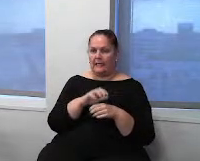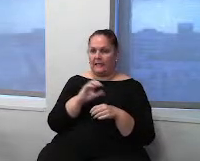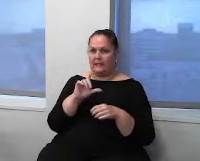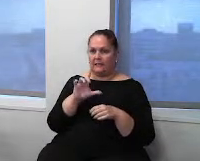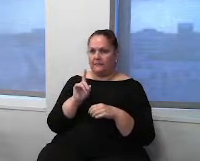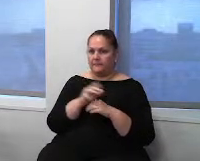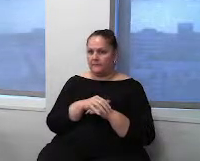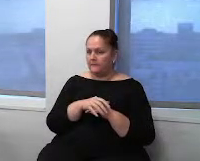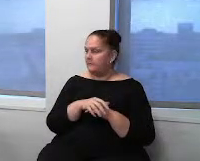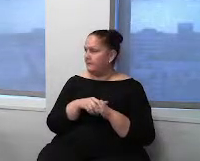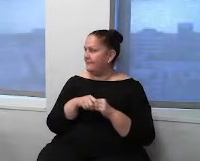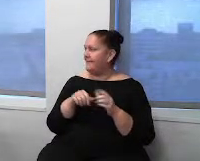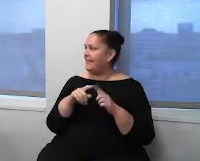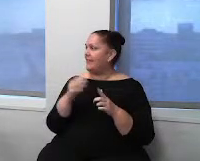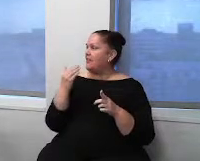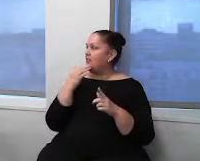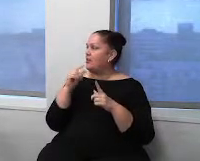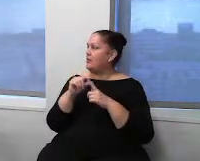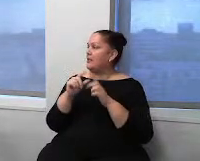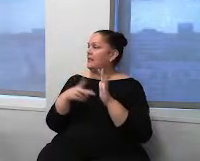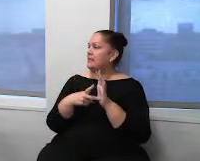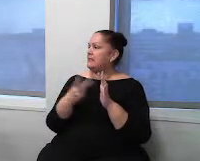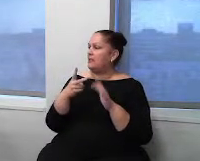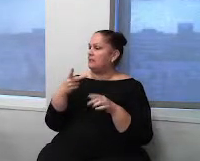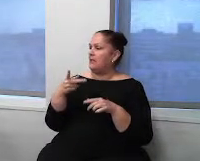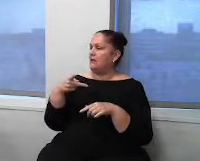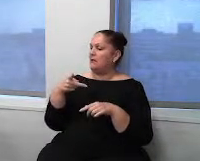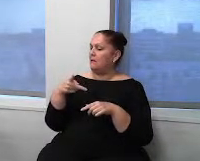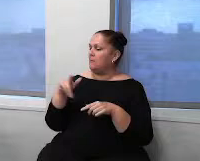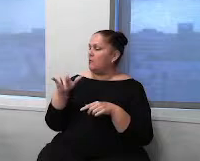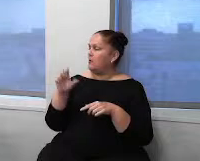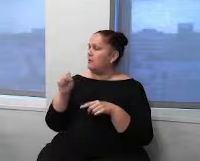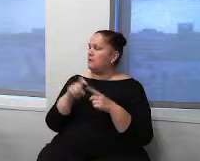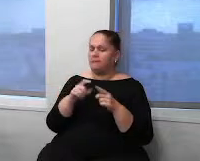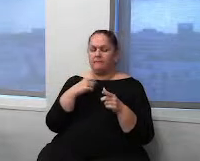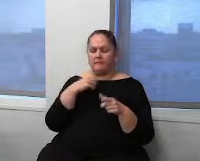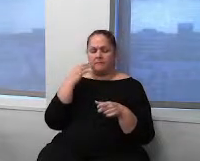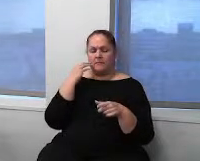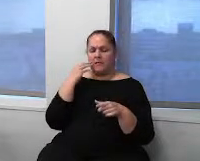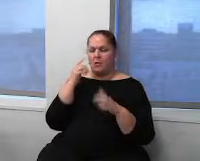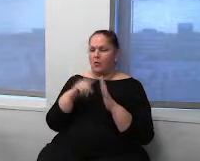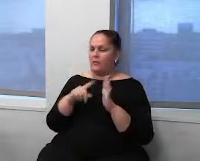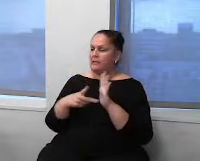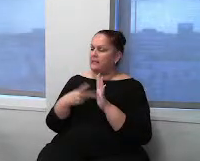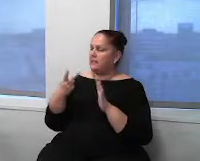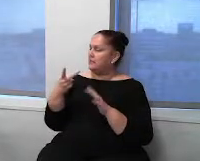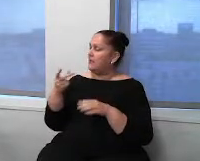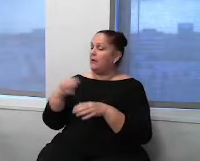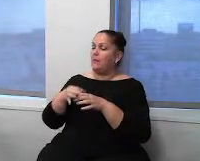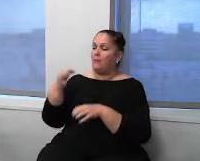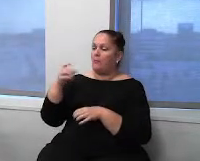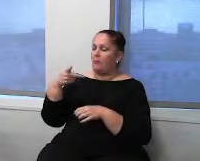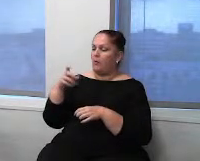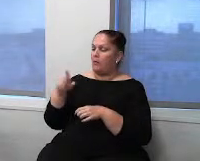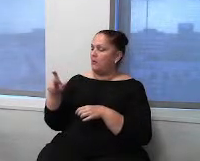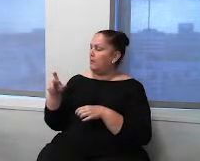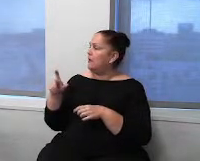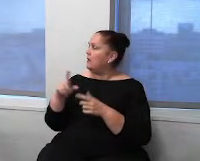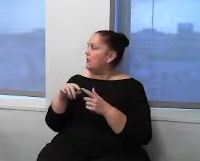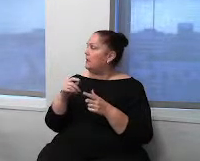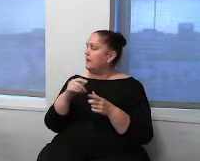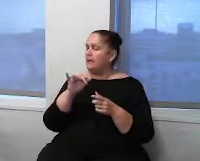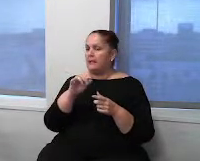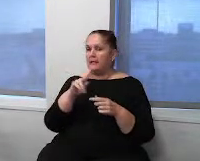Yes, that's part of what it does. Yes. And are you familiar with the term secondary poles? Yes, I am. Okay, what's a secondary pole?